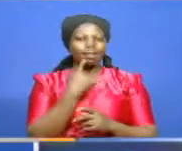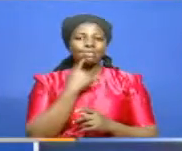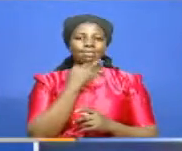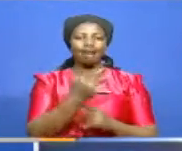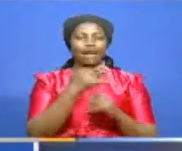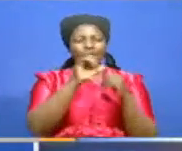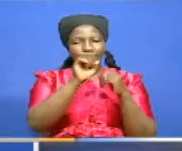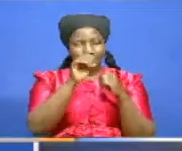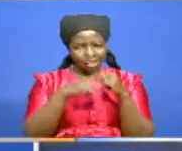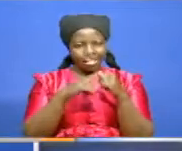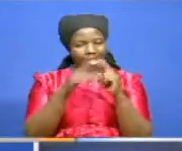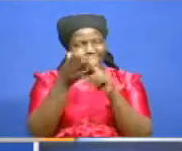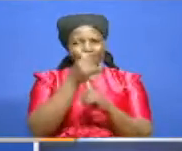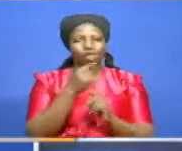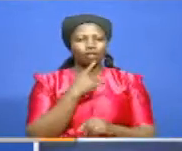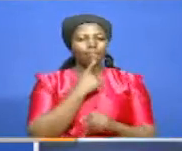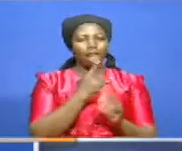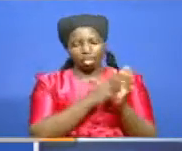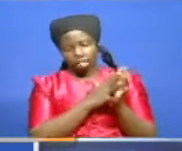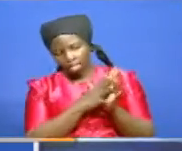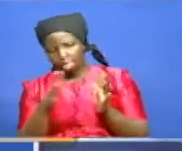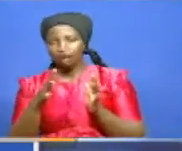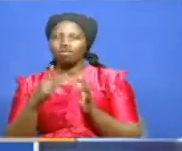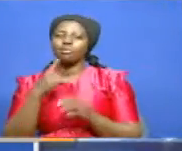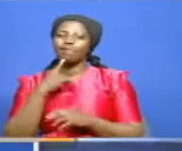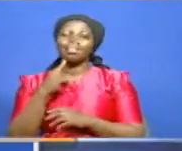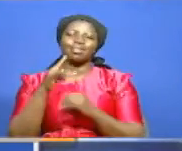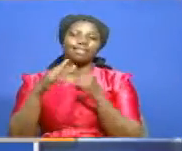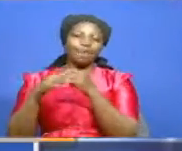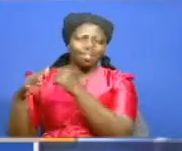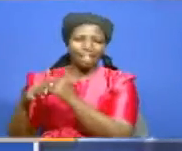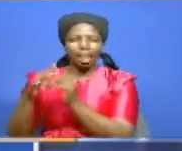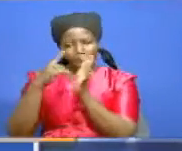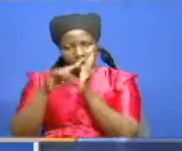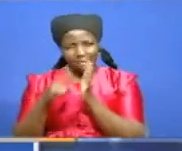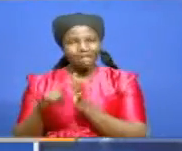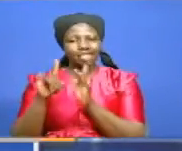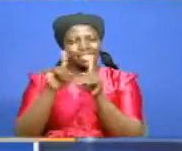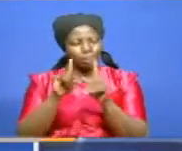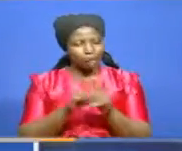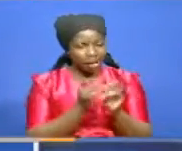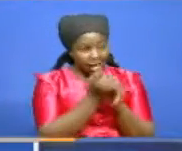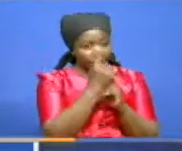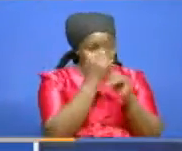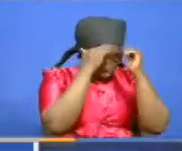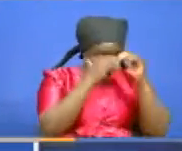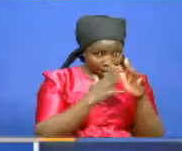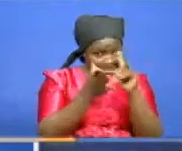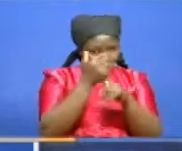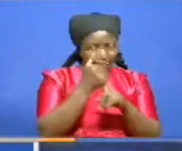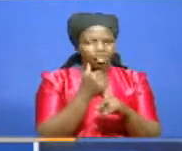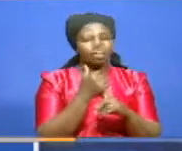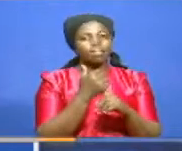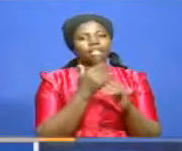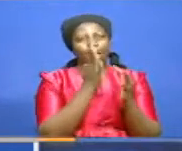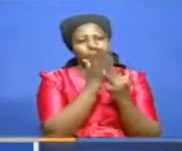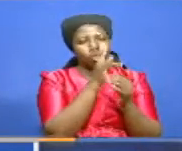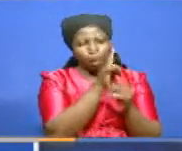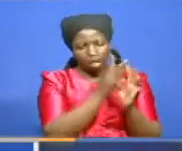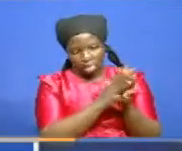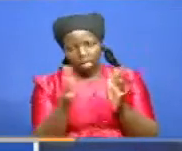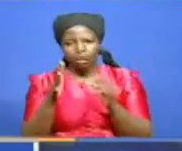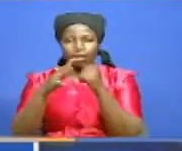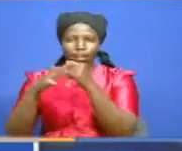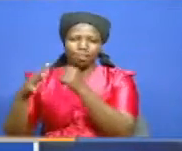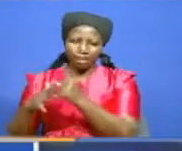1,356 managed between 100 and 199 marks. And 11 candidates got between 1 and 99